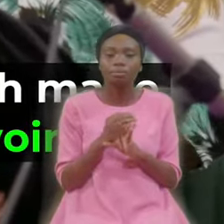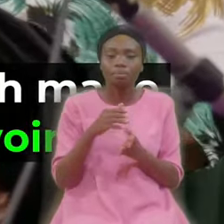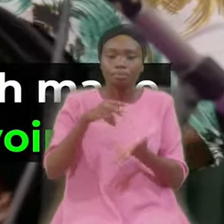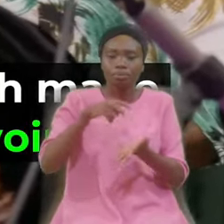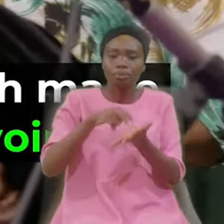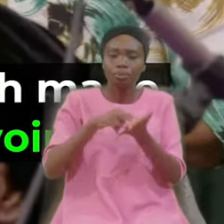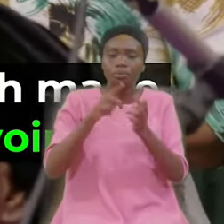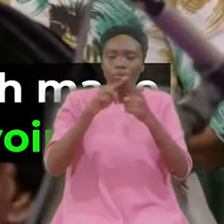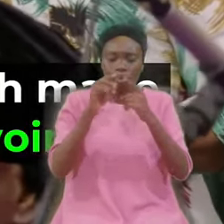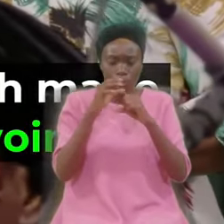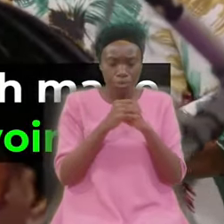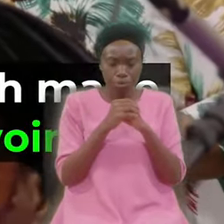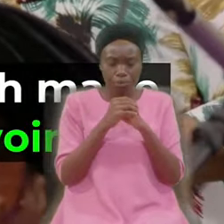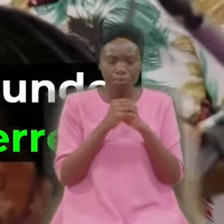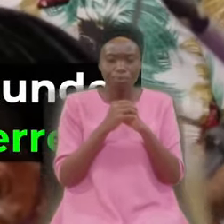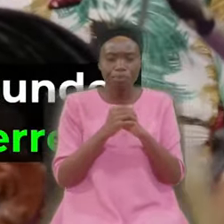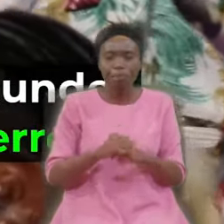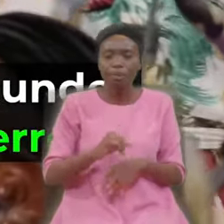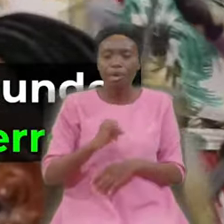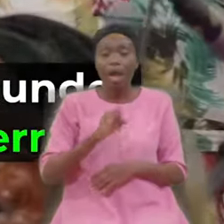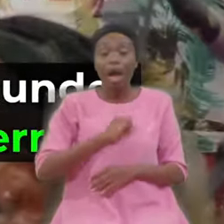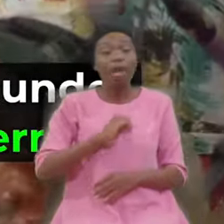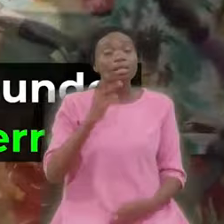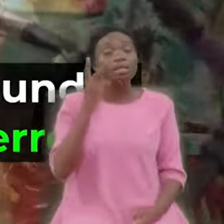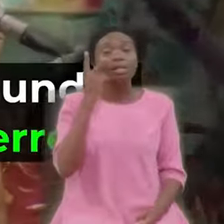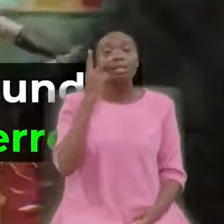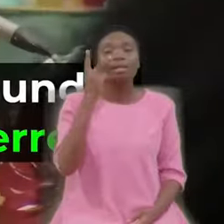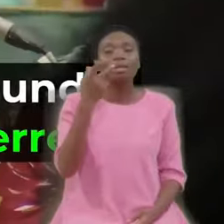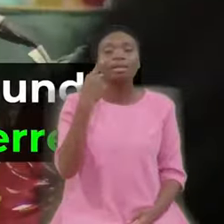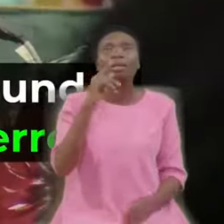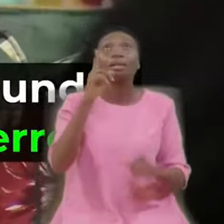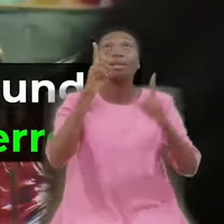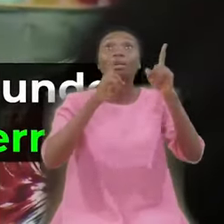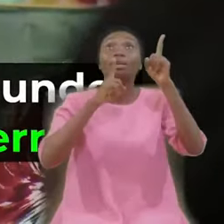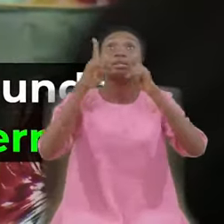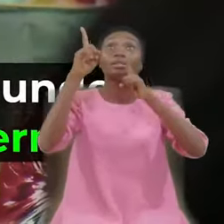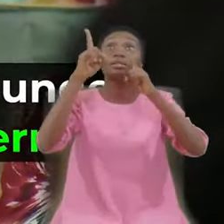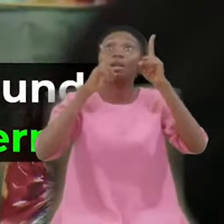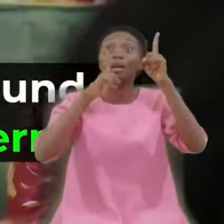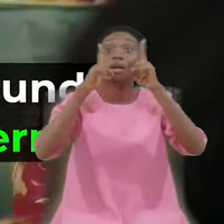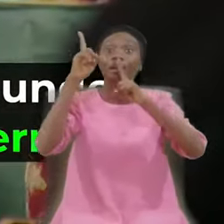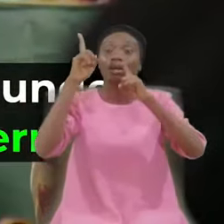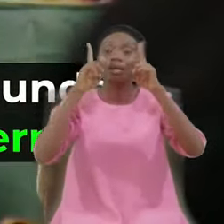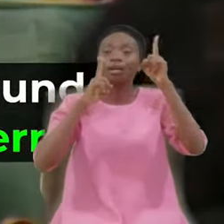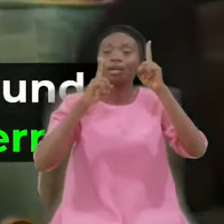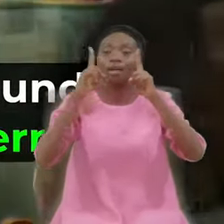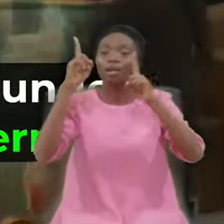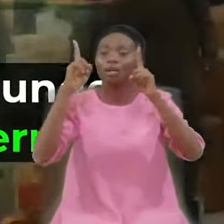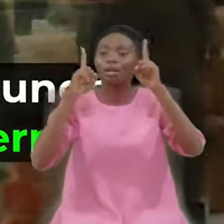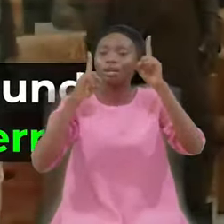for worship. Oh, I see the